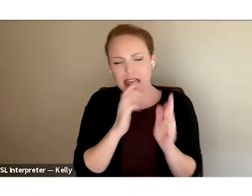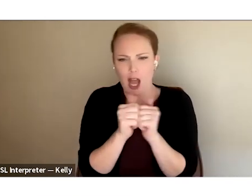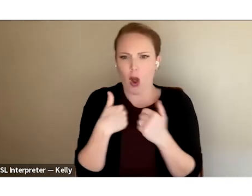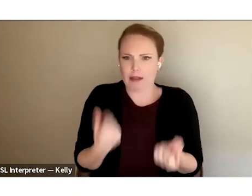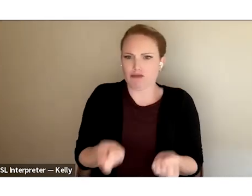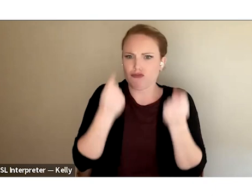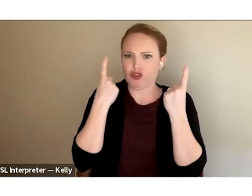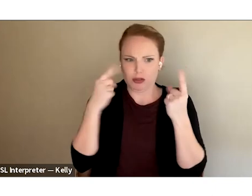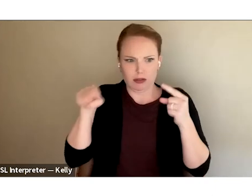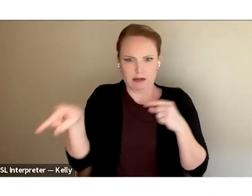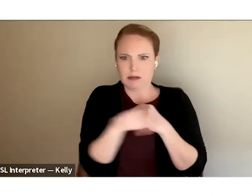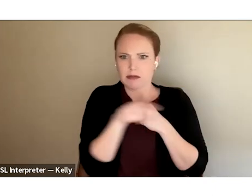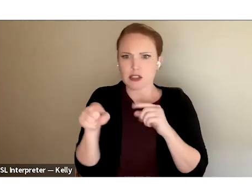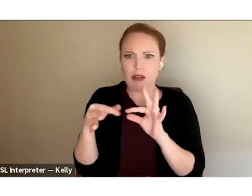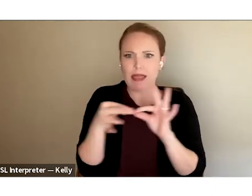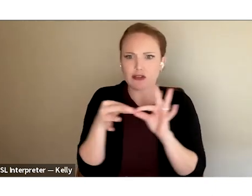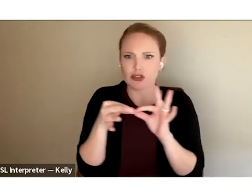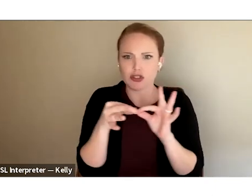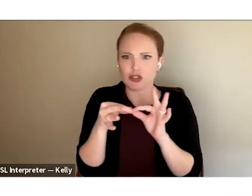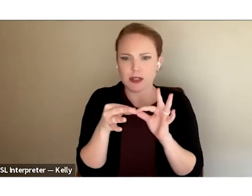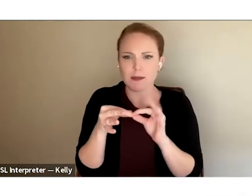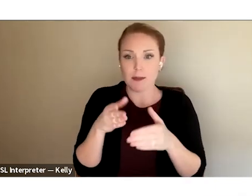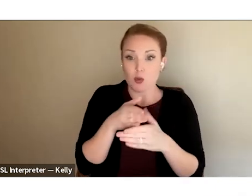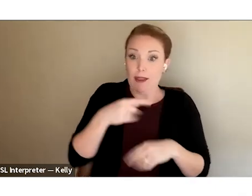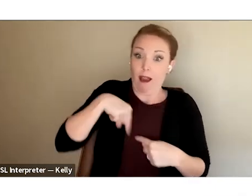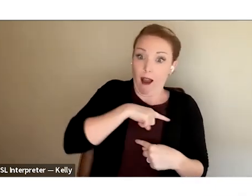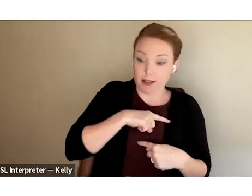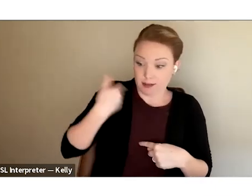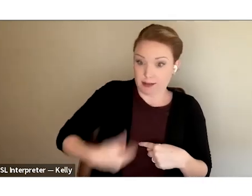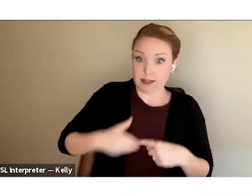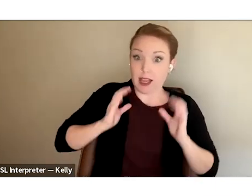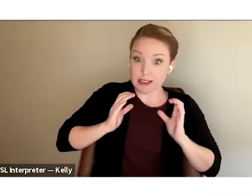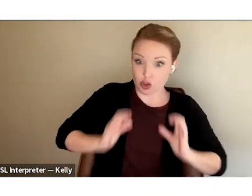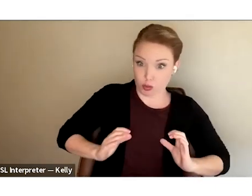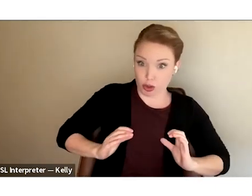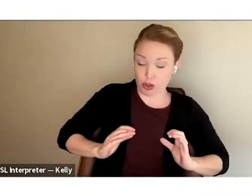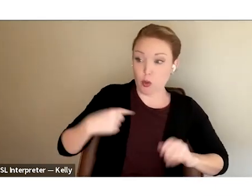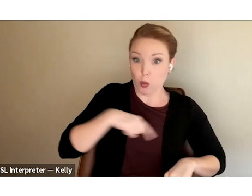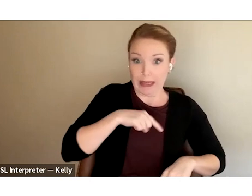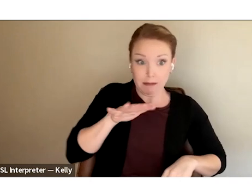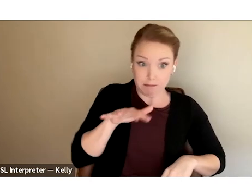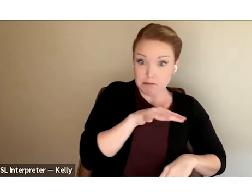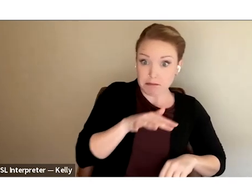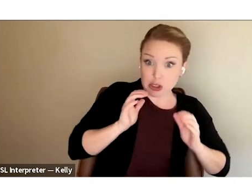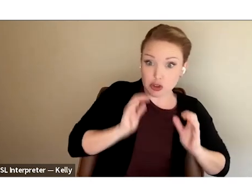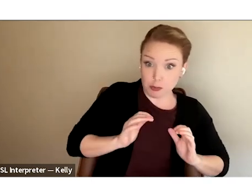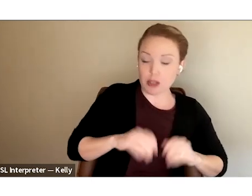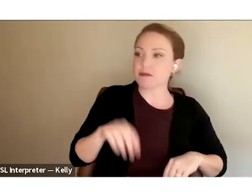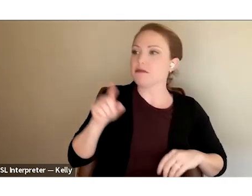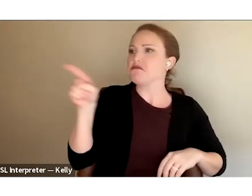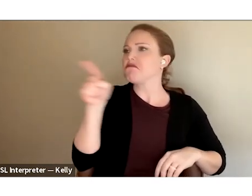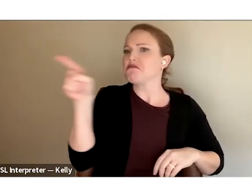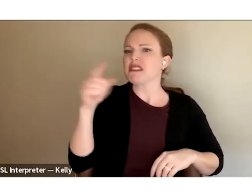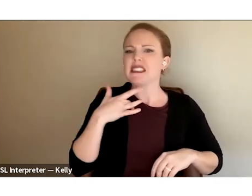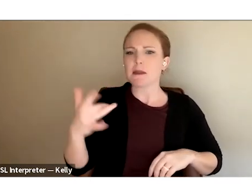relationship between us as the consumers and the conventional media